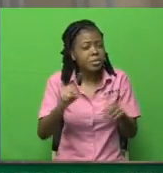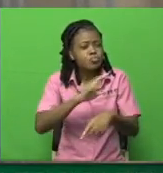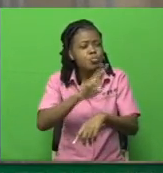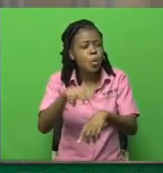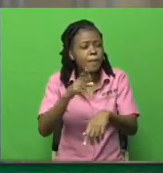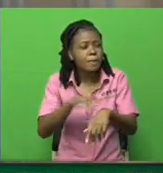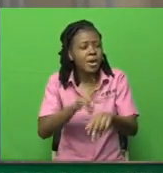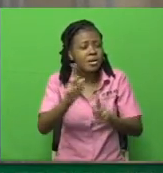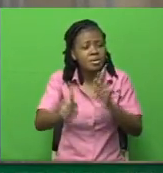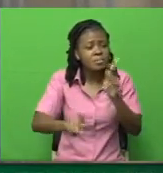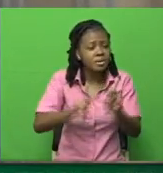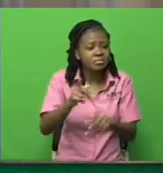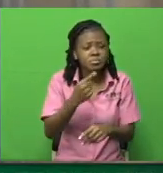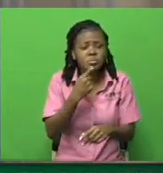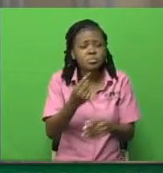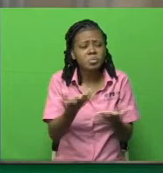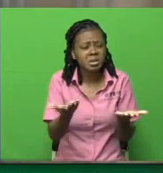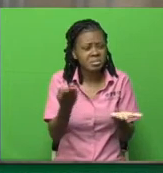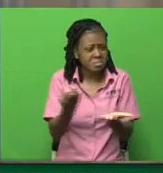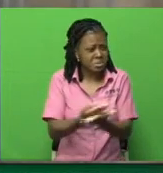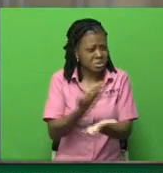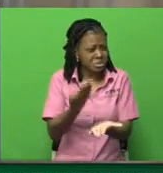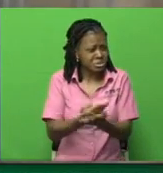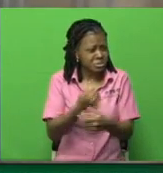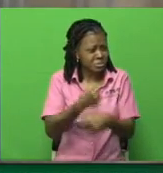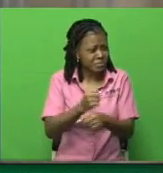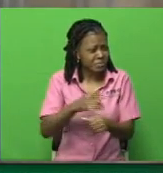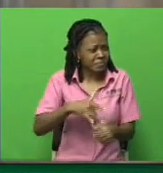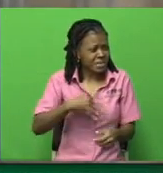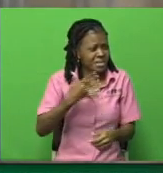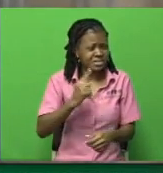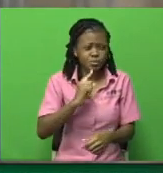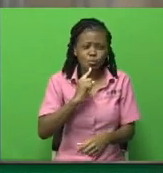said the budget left them feeling very sorrow